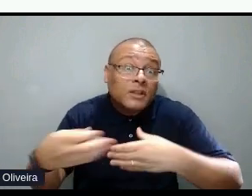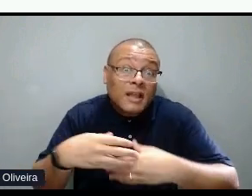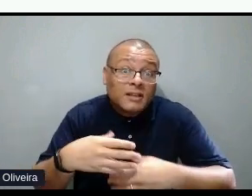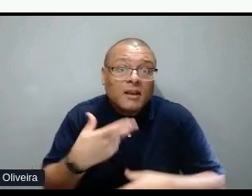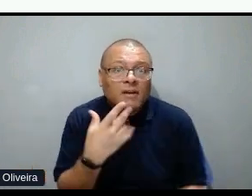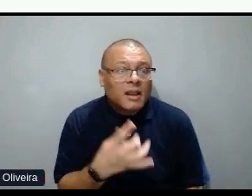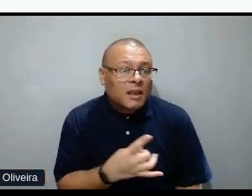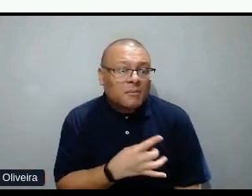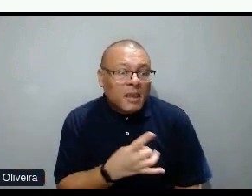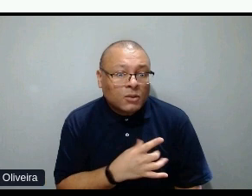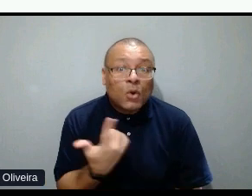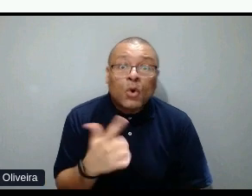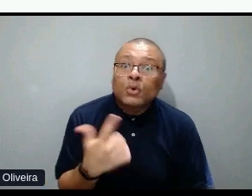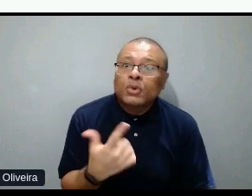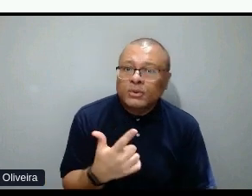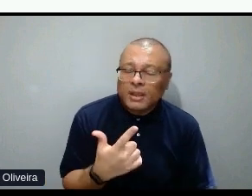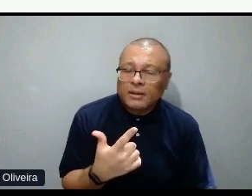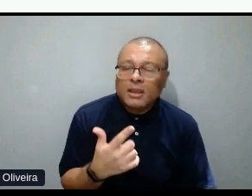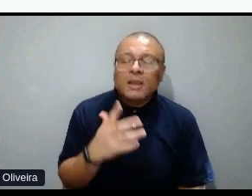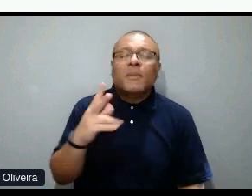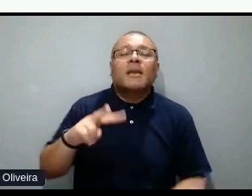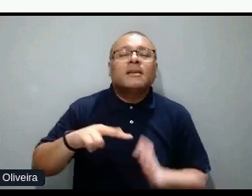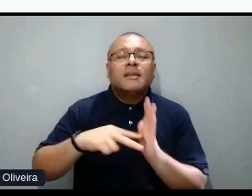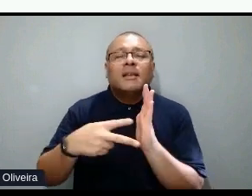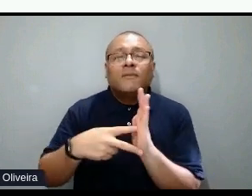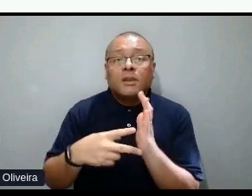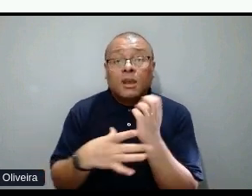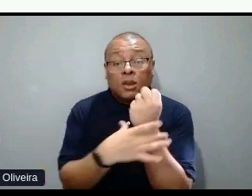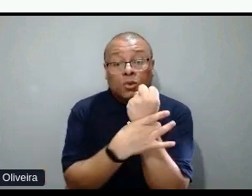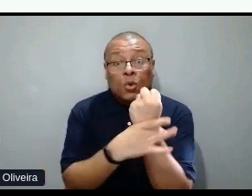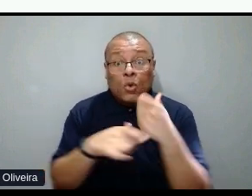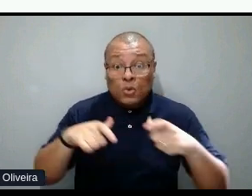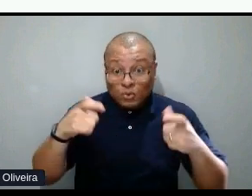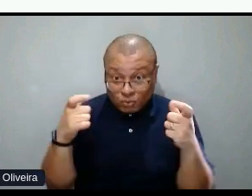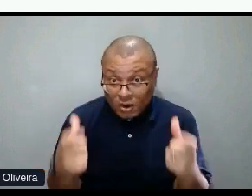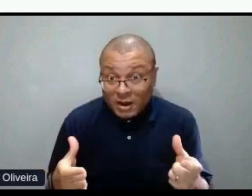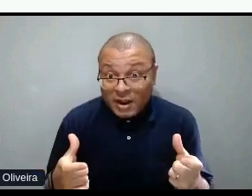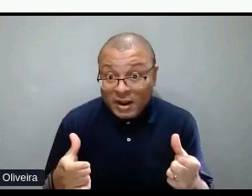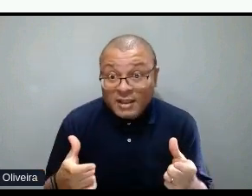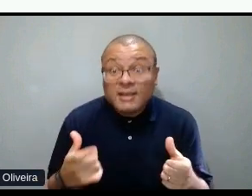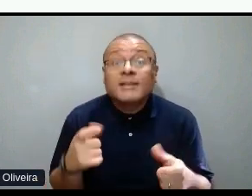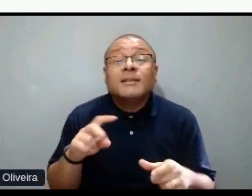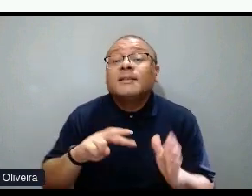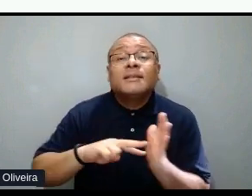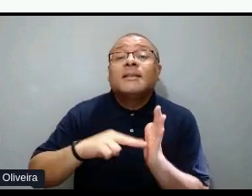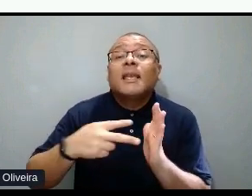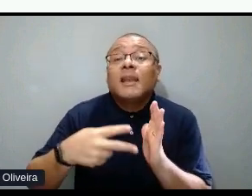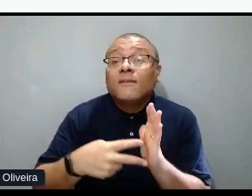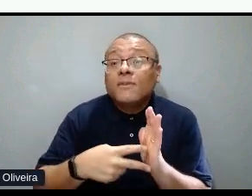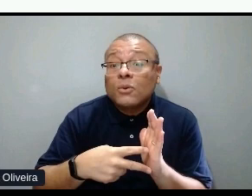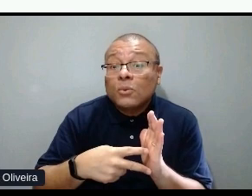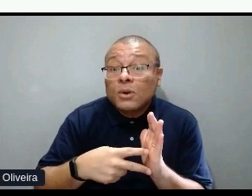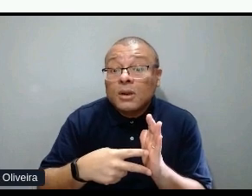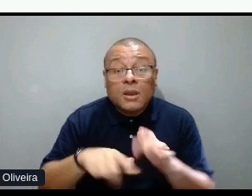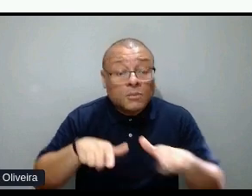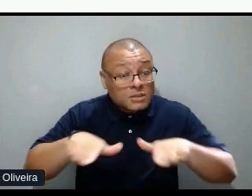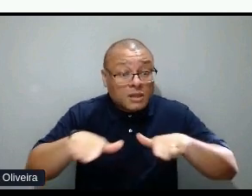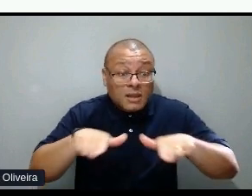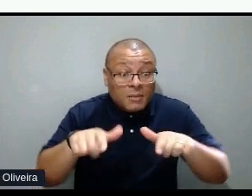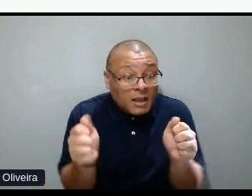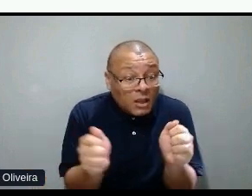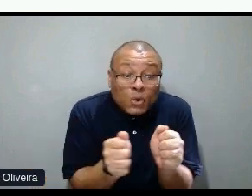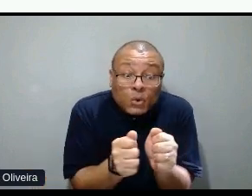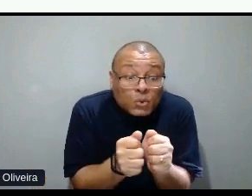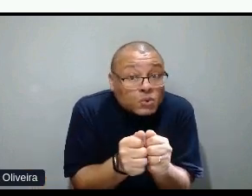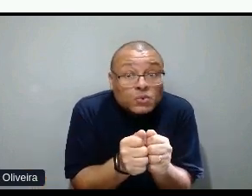not having fear, which also means that psychological safety is something that's inside us and something that we need to work with together